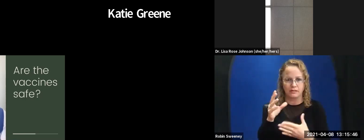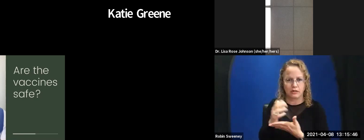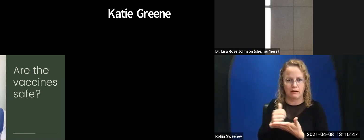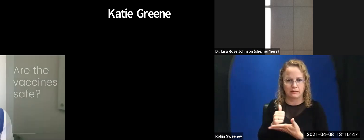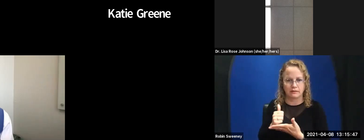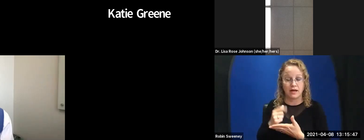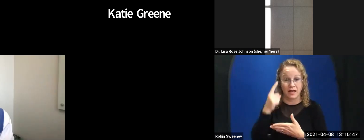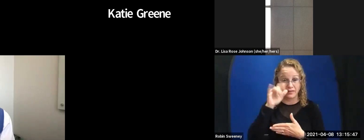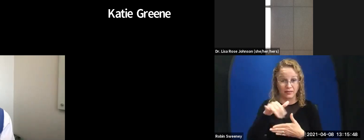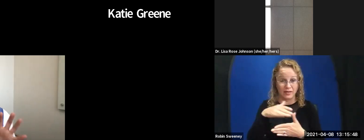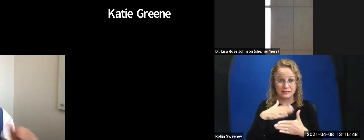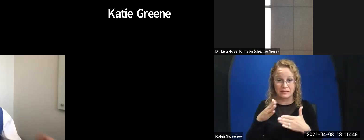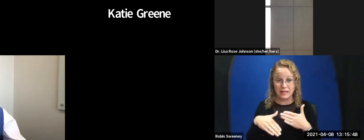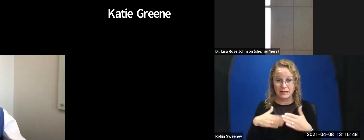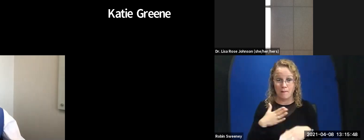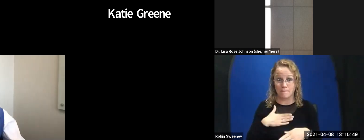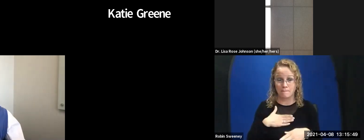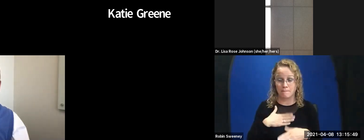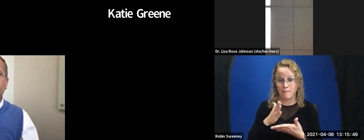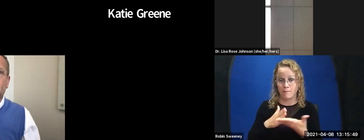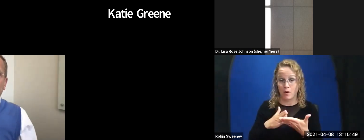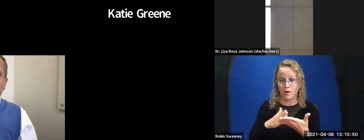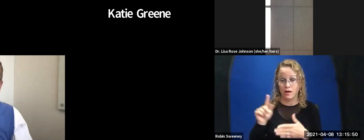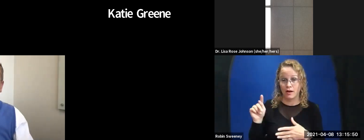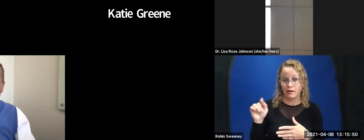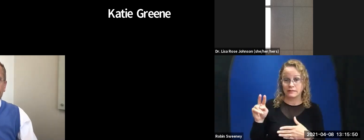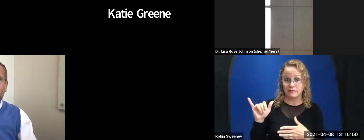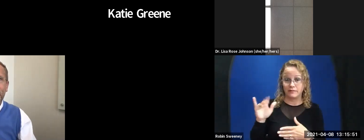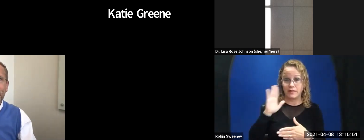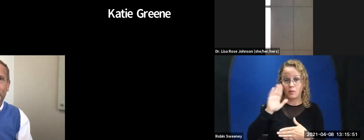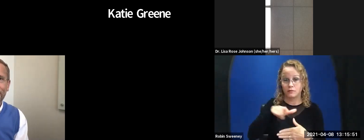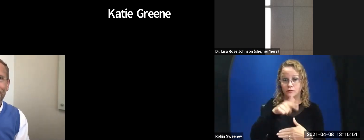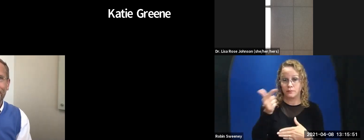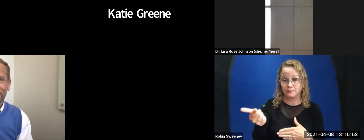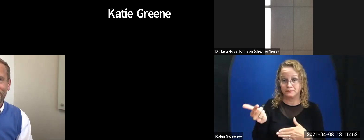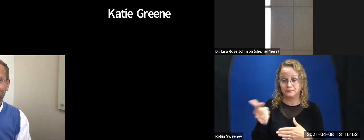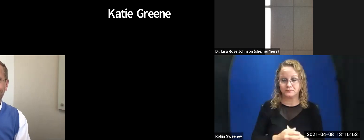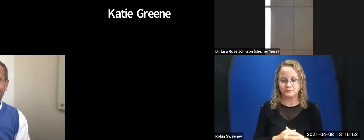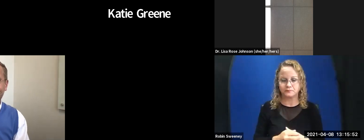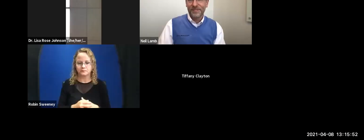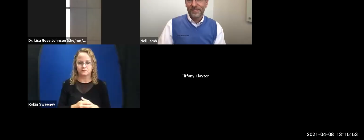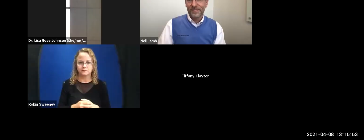of my piece. And Tiffany, I will turn it back over to you.